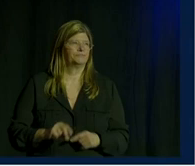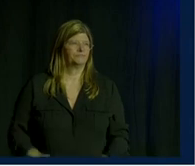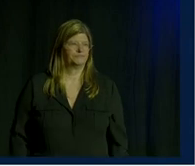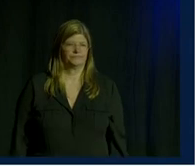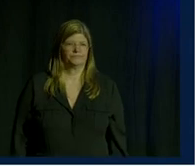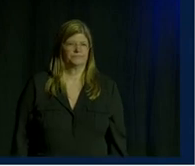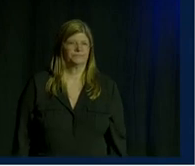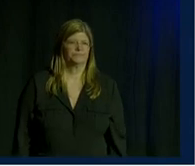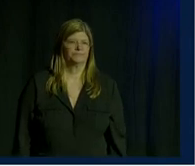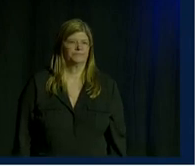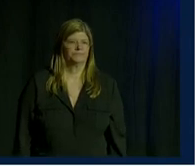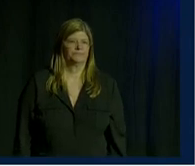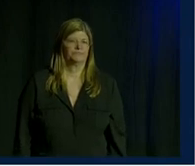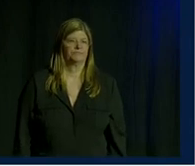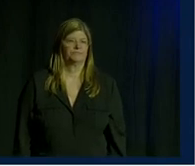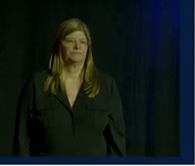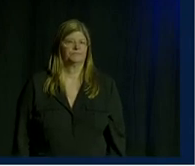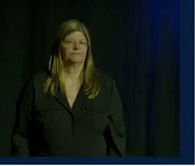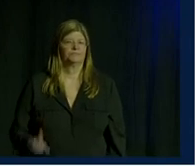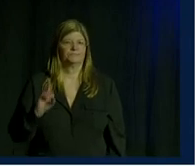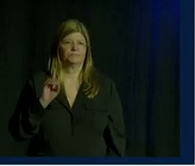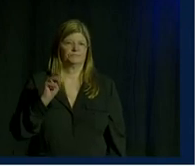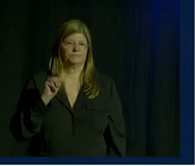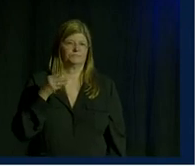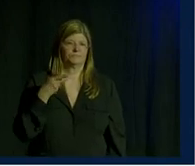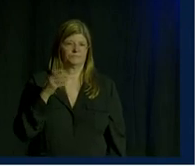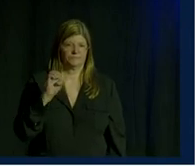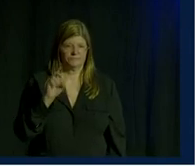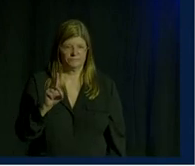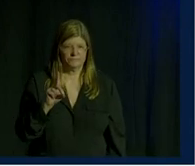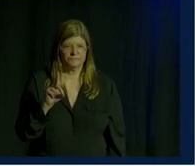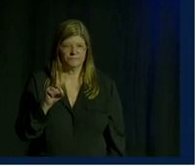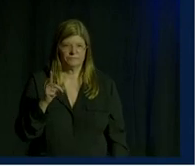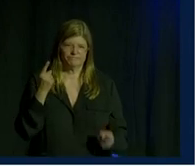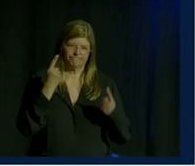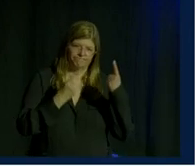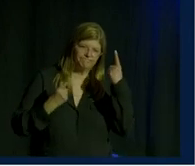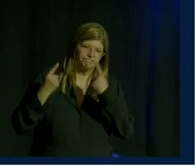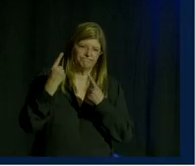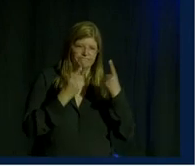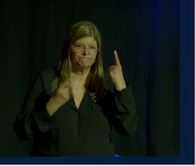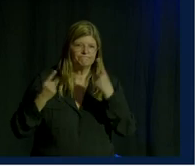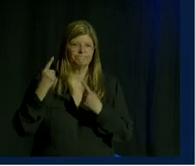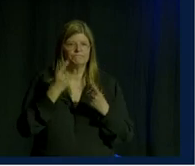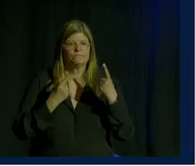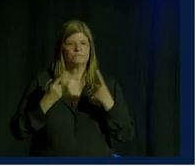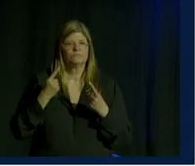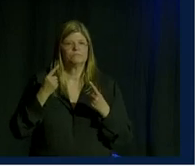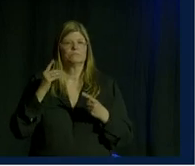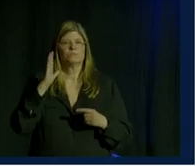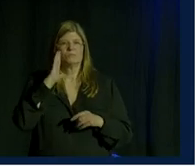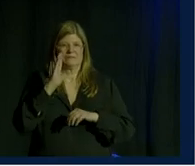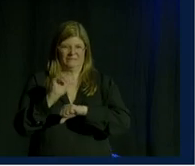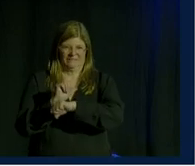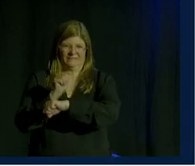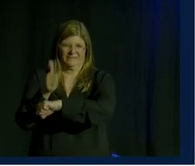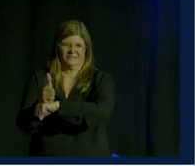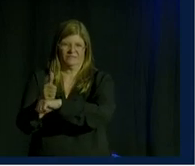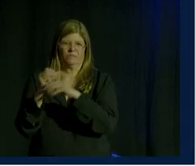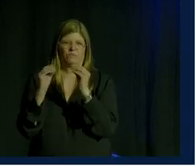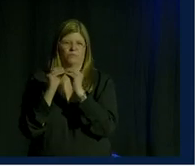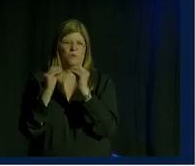contemplates a housing agencies cluster at 1234 Good Hope Road to include other public agencies focused on